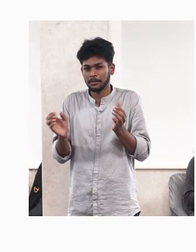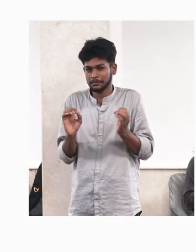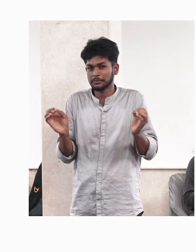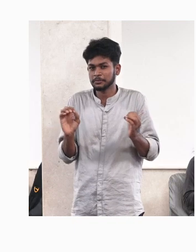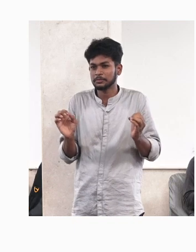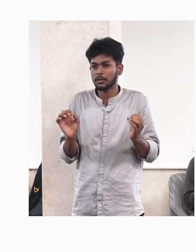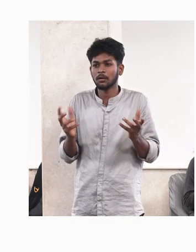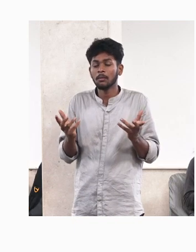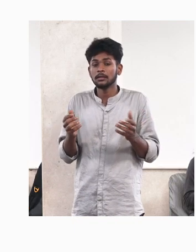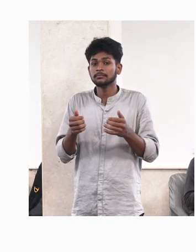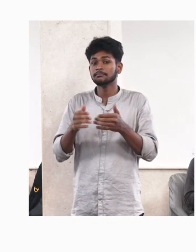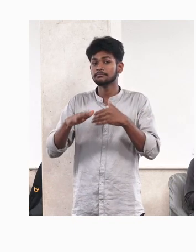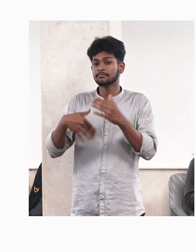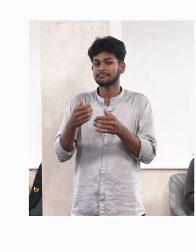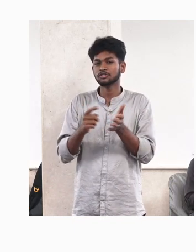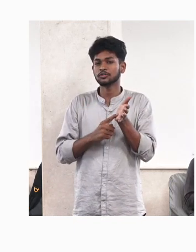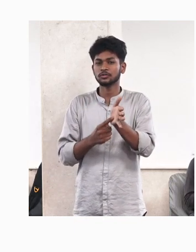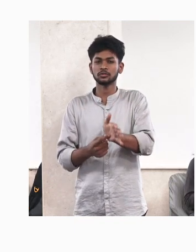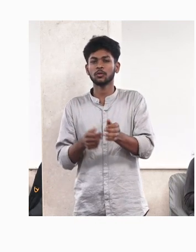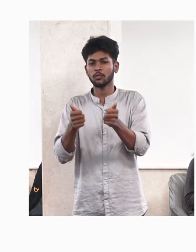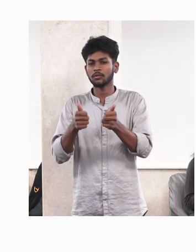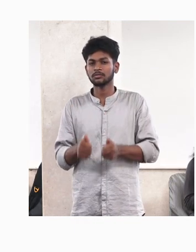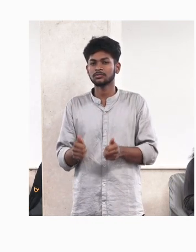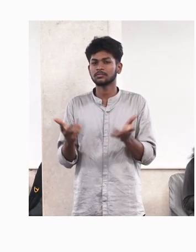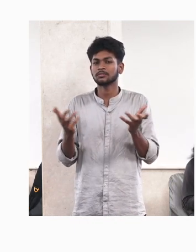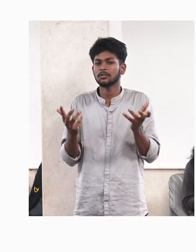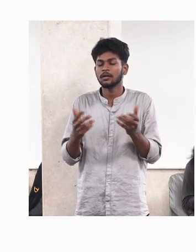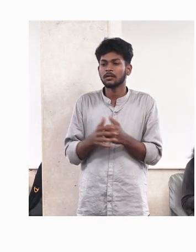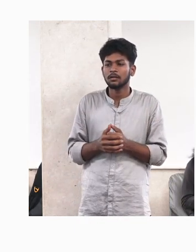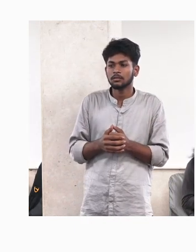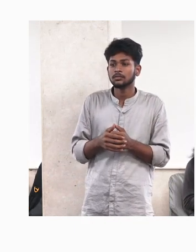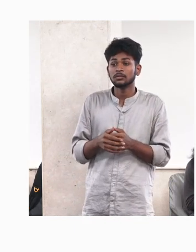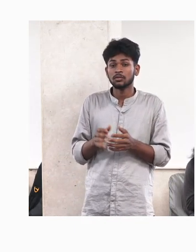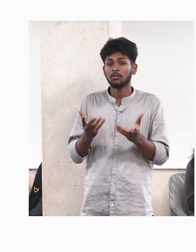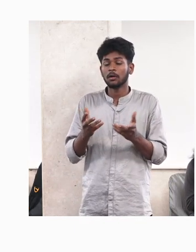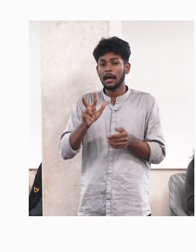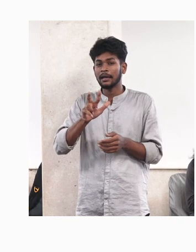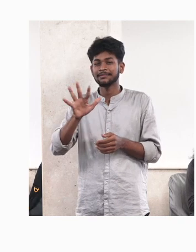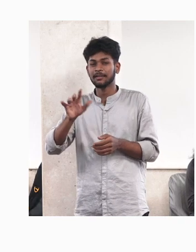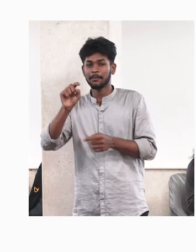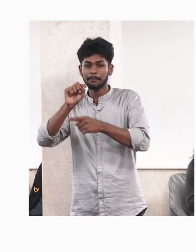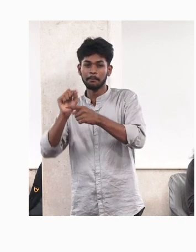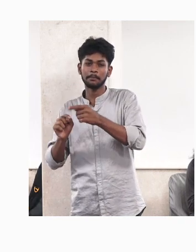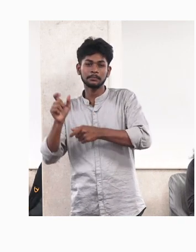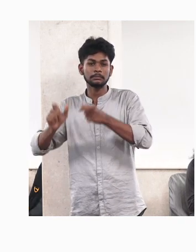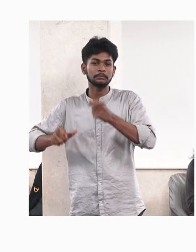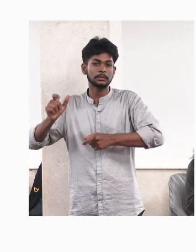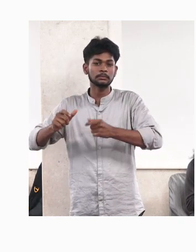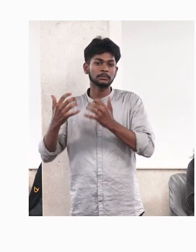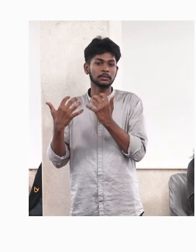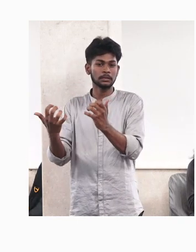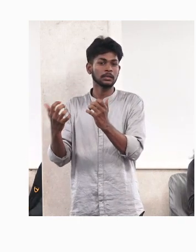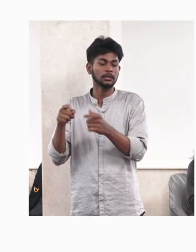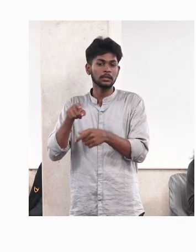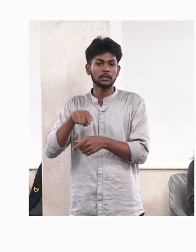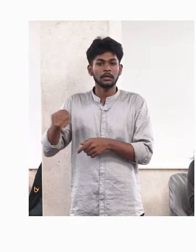these are the result of their research, that even 85% of the people